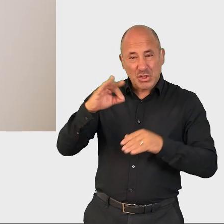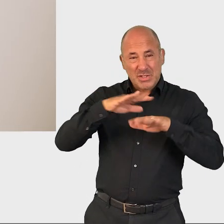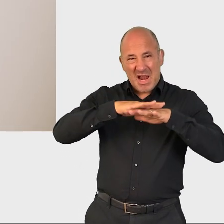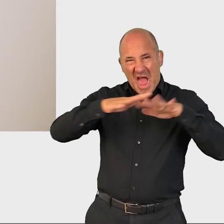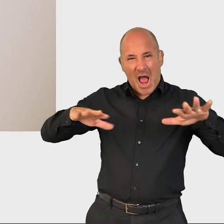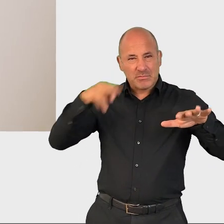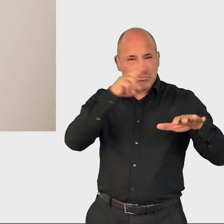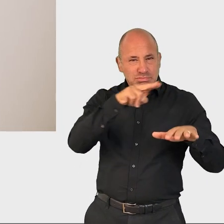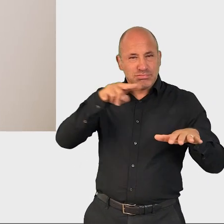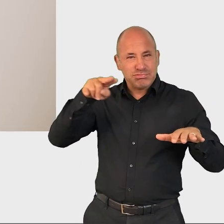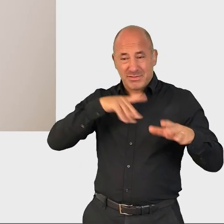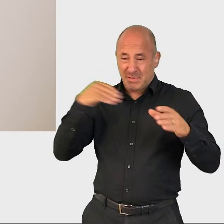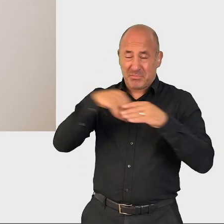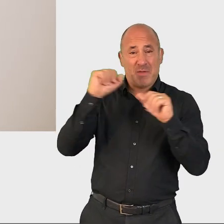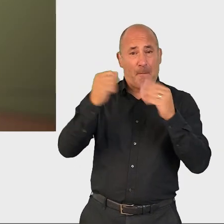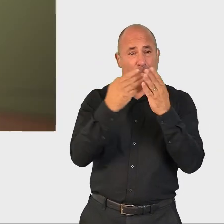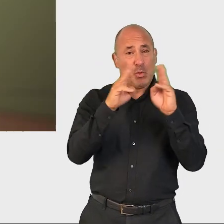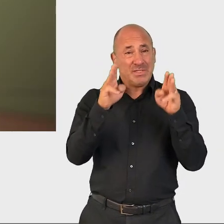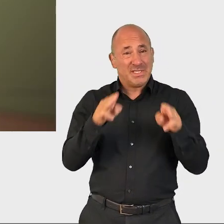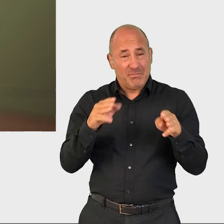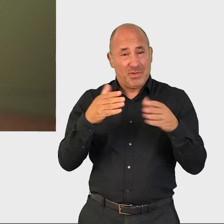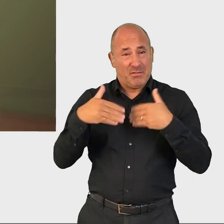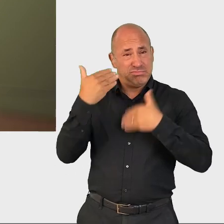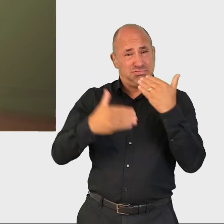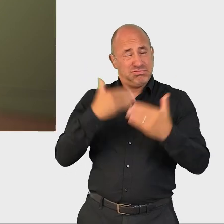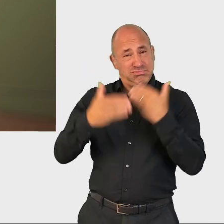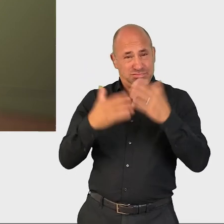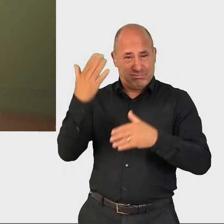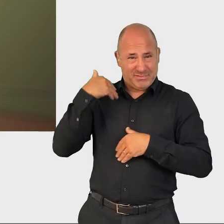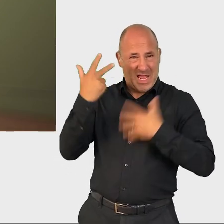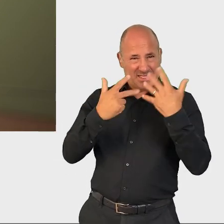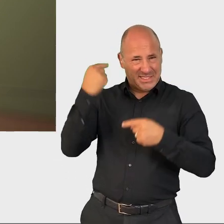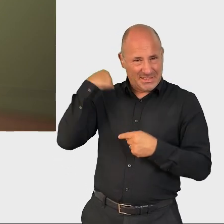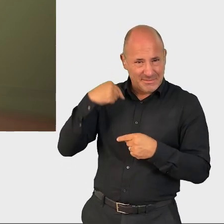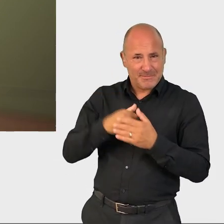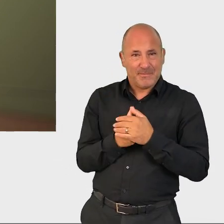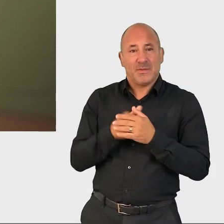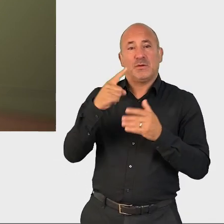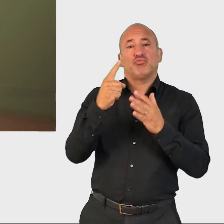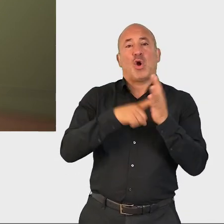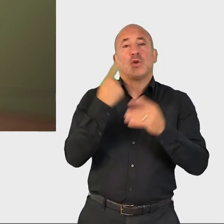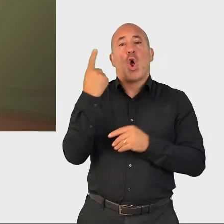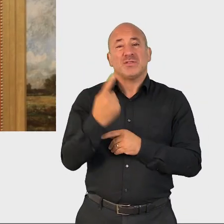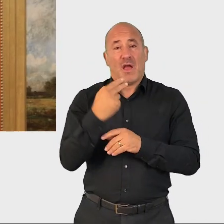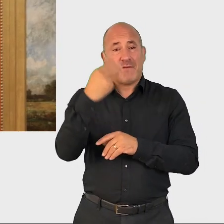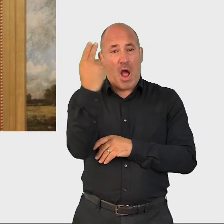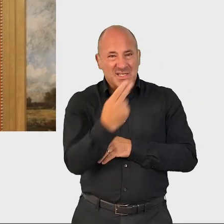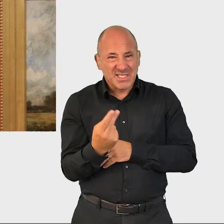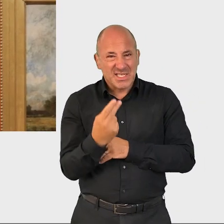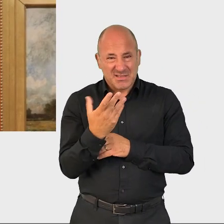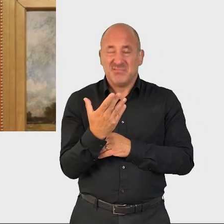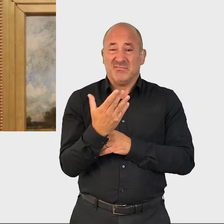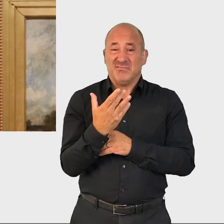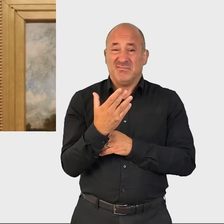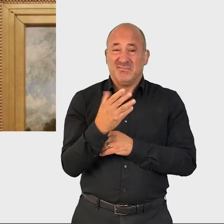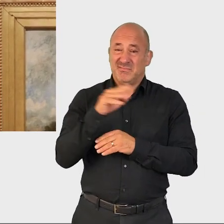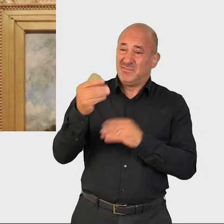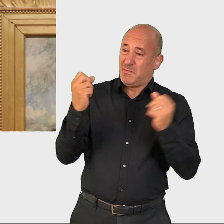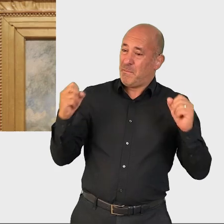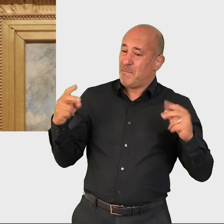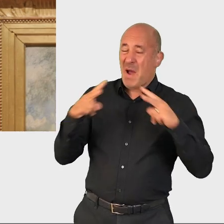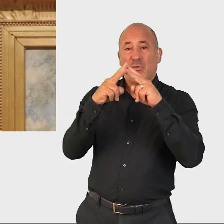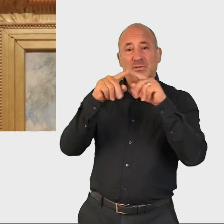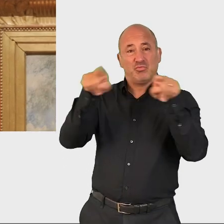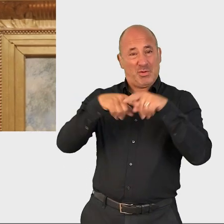1892. Joséphine herself trained as an artist and exhibited at the Paris Salon. The two paintings here show